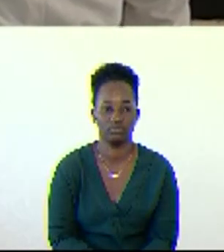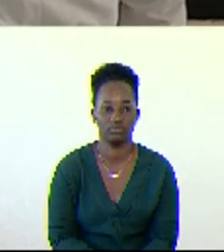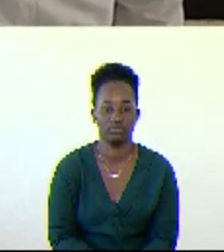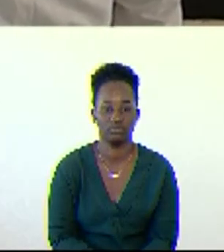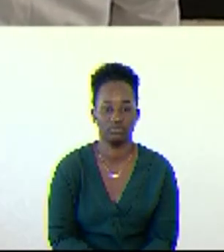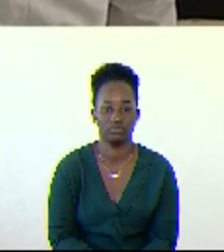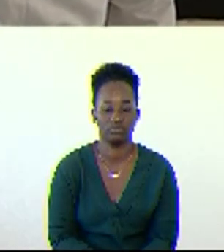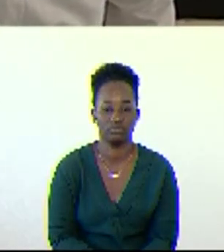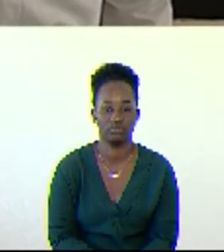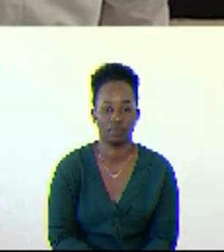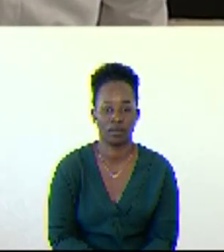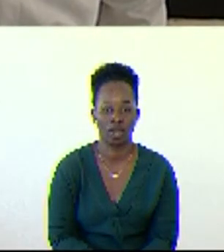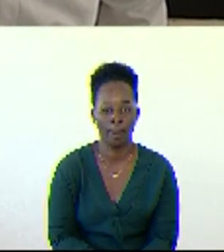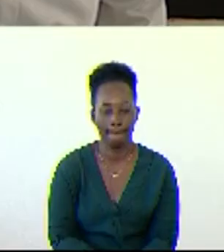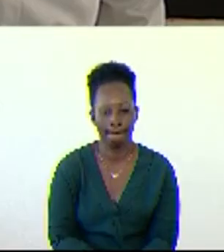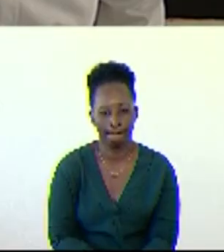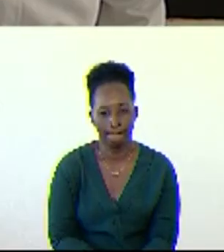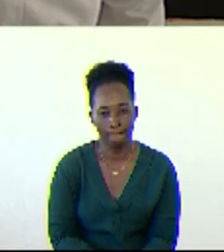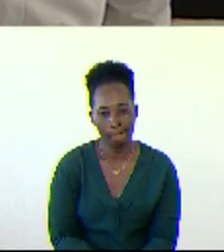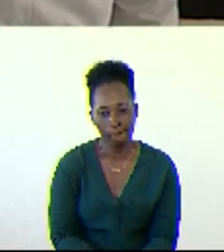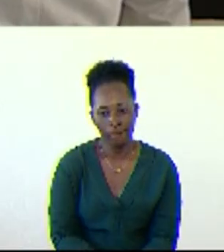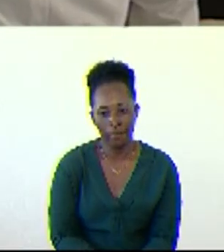let us say HN and